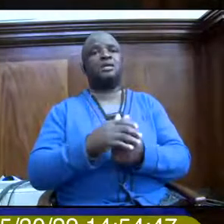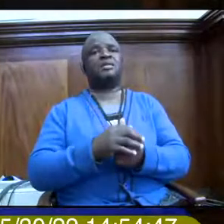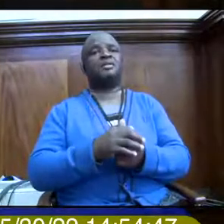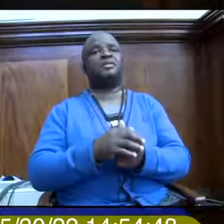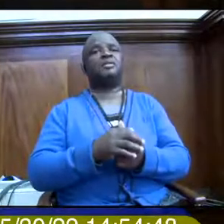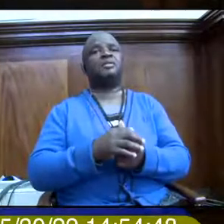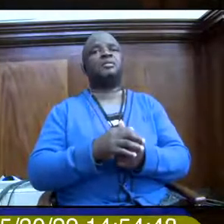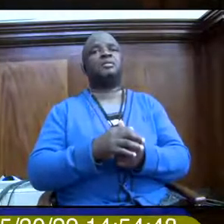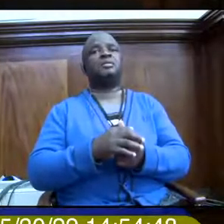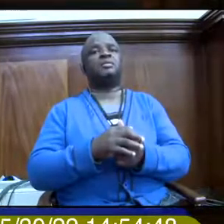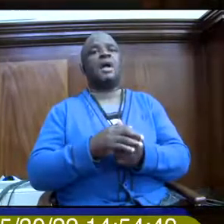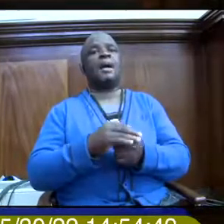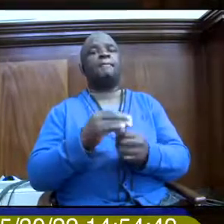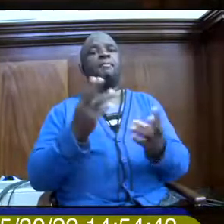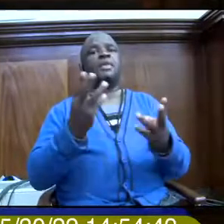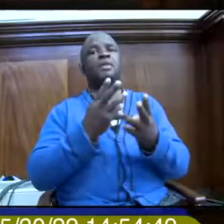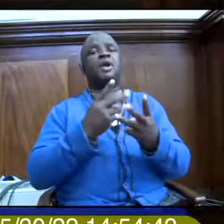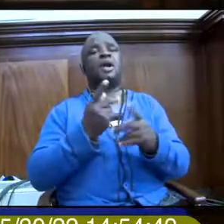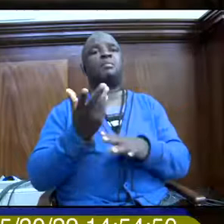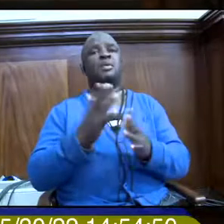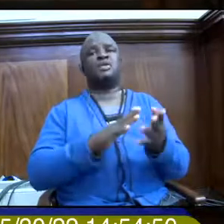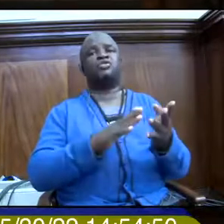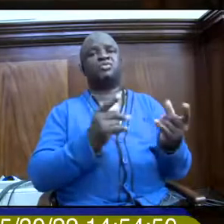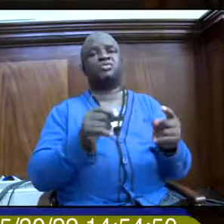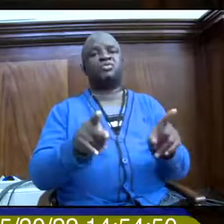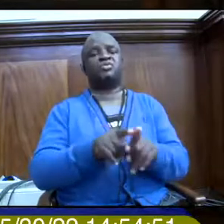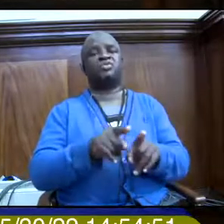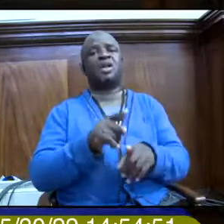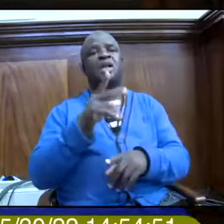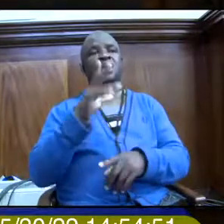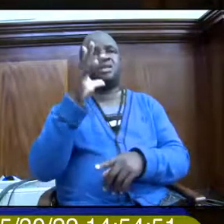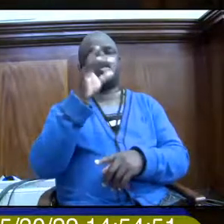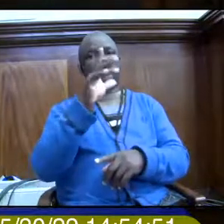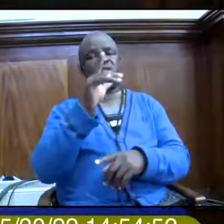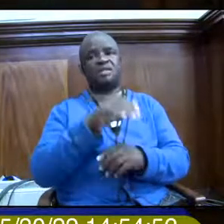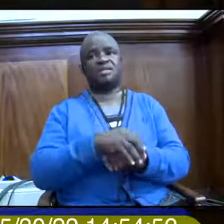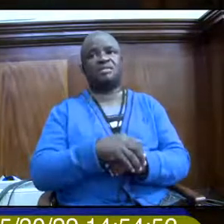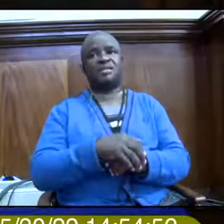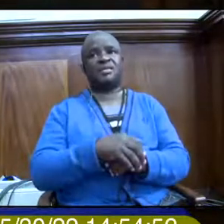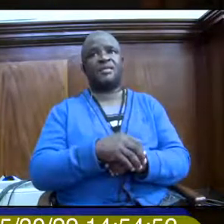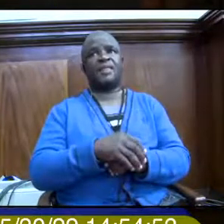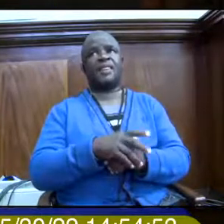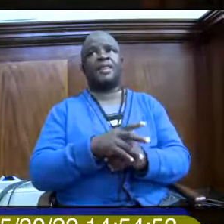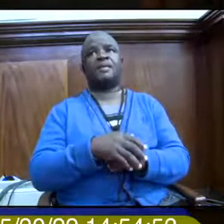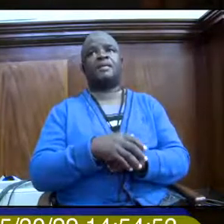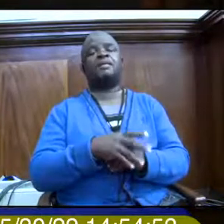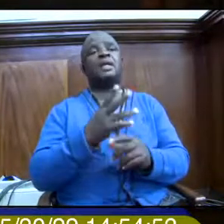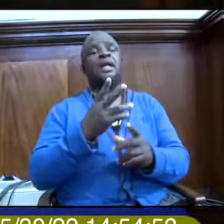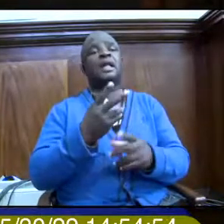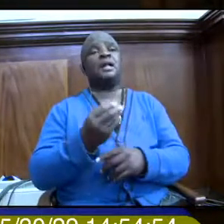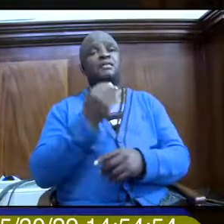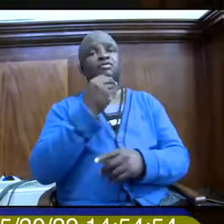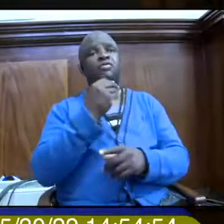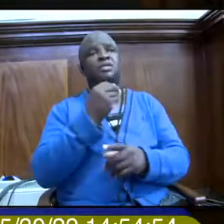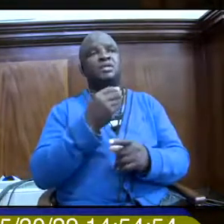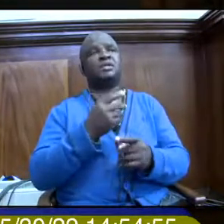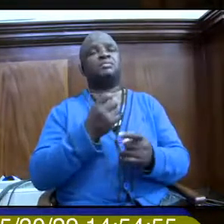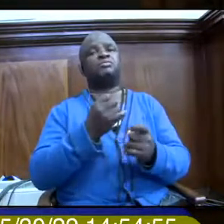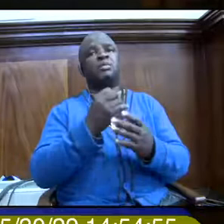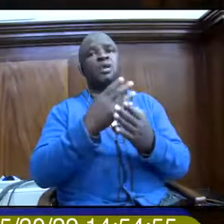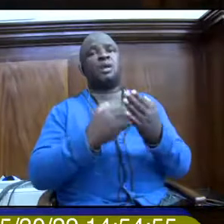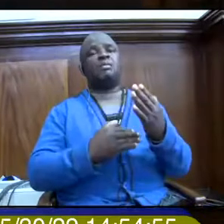people are just perishing as if there are fly there are flies food security and sovereignty